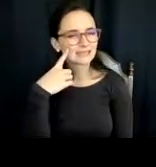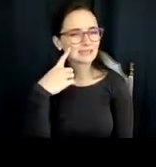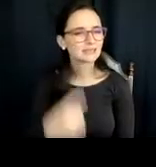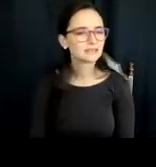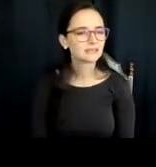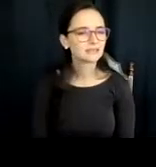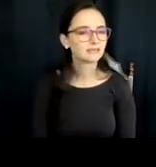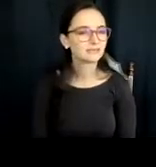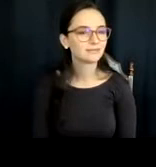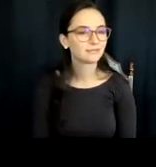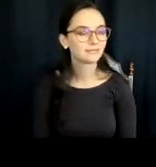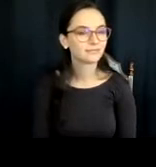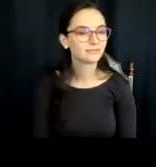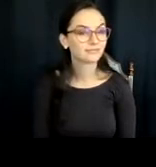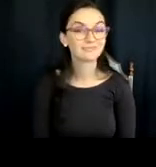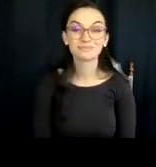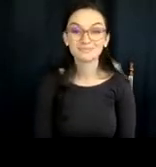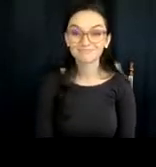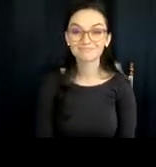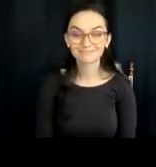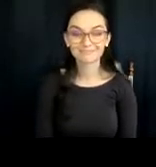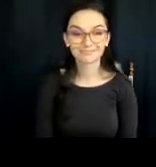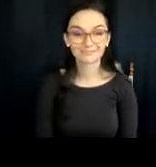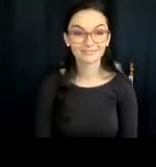wow. All right, so this is one of the suites